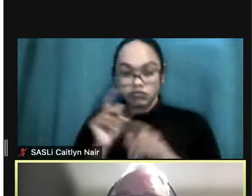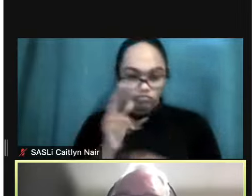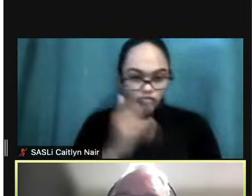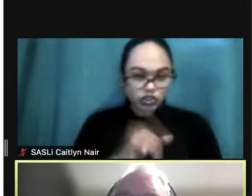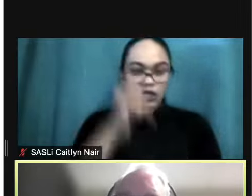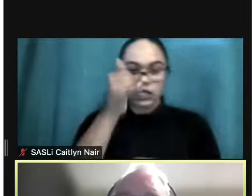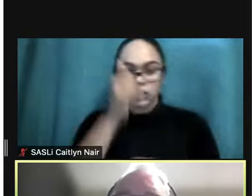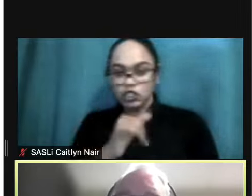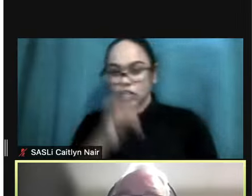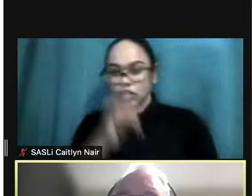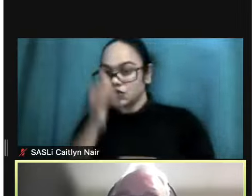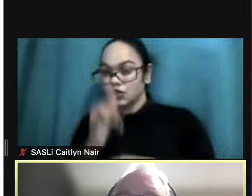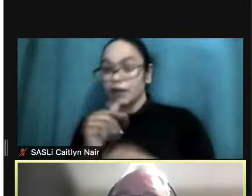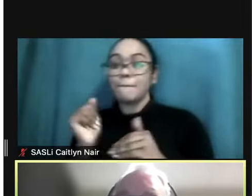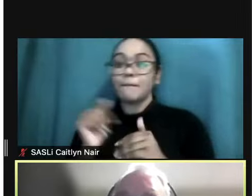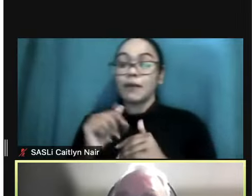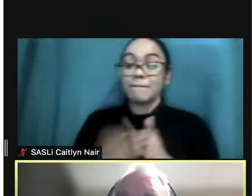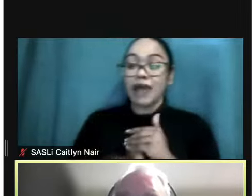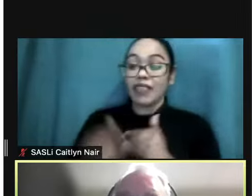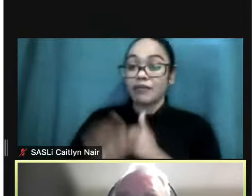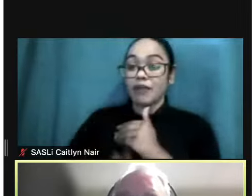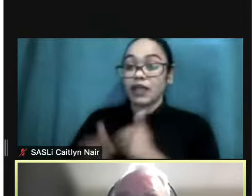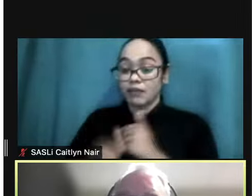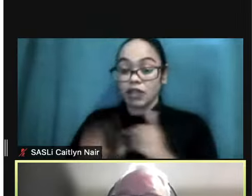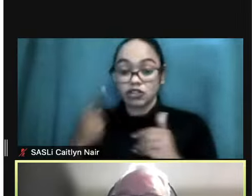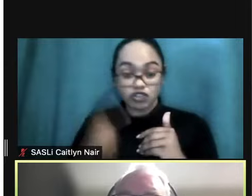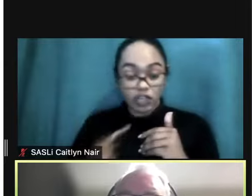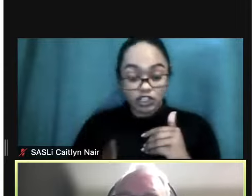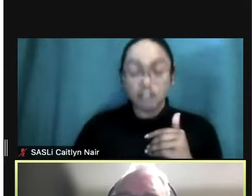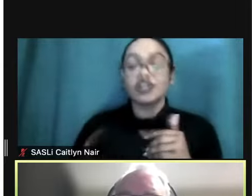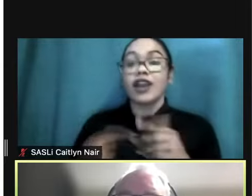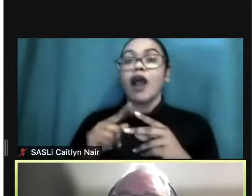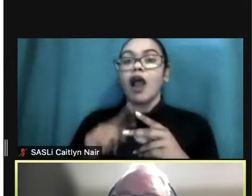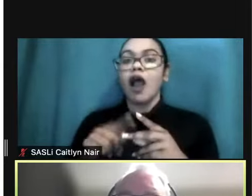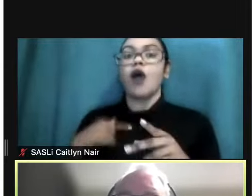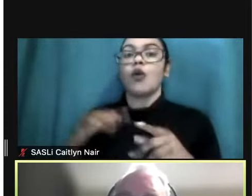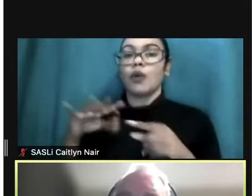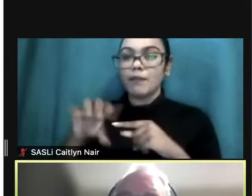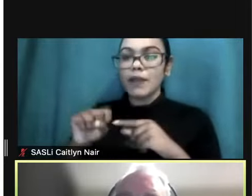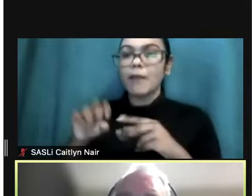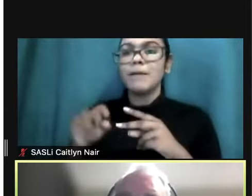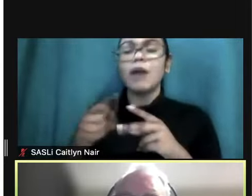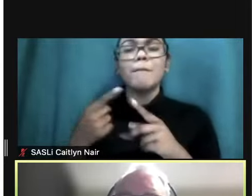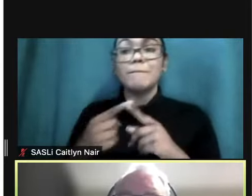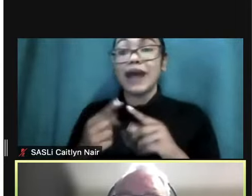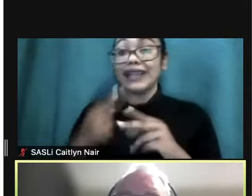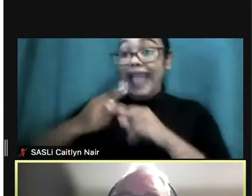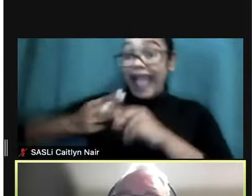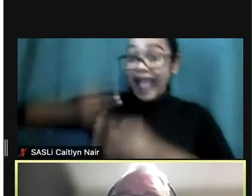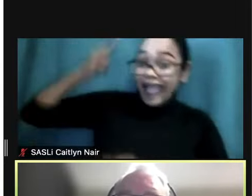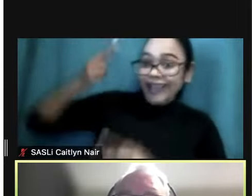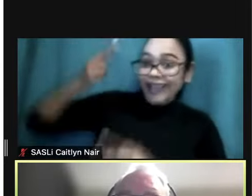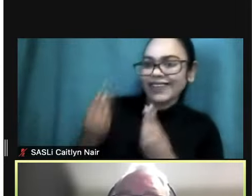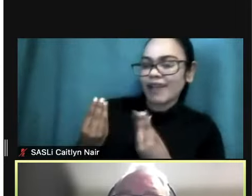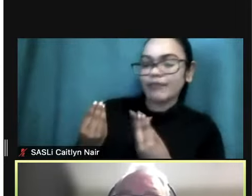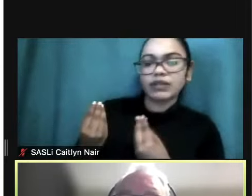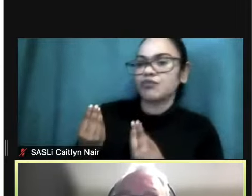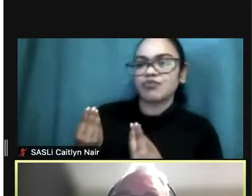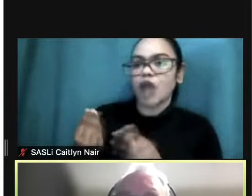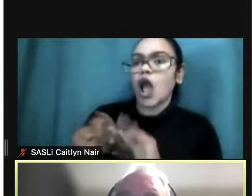past few months, and we've still been detecting it, but at relatively low levels. And we didn't see